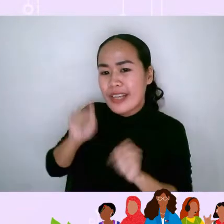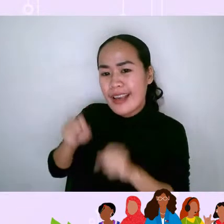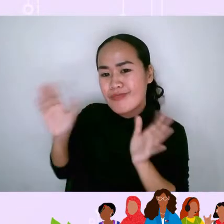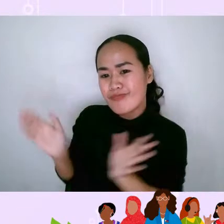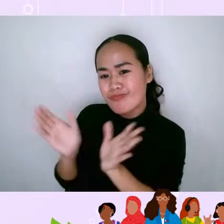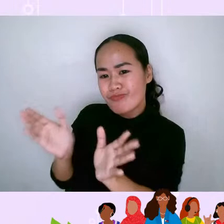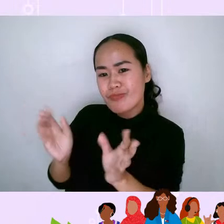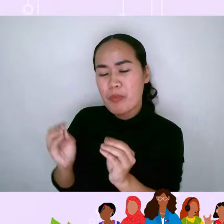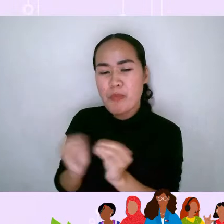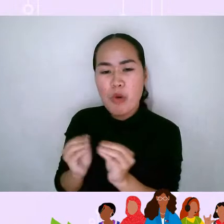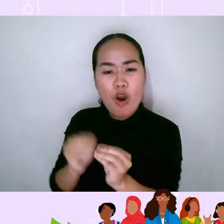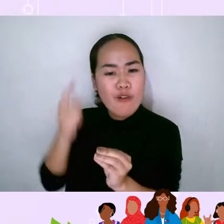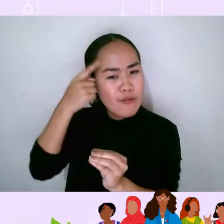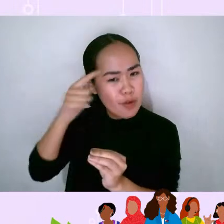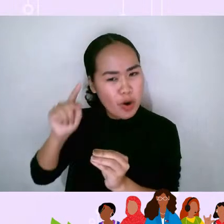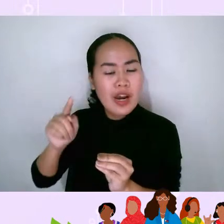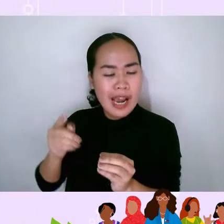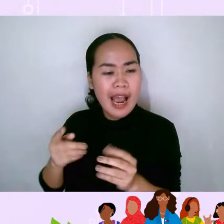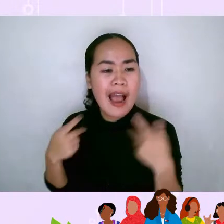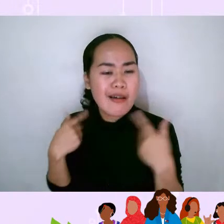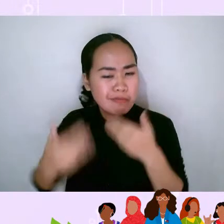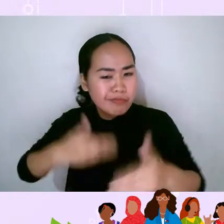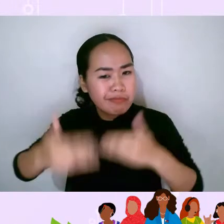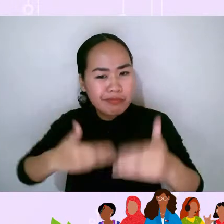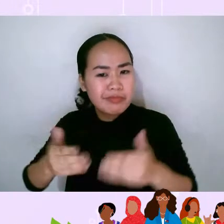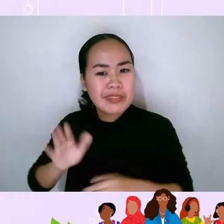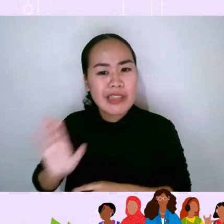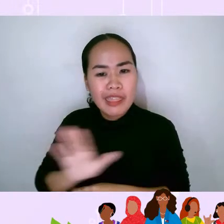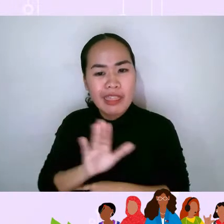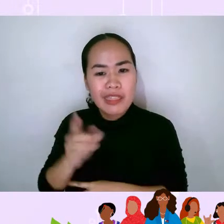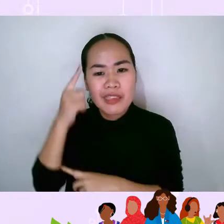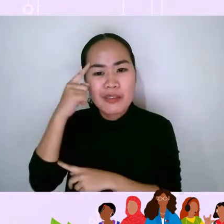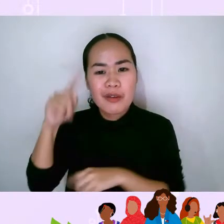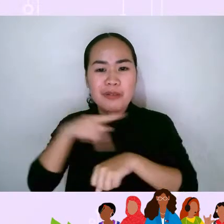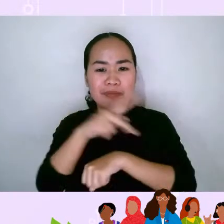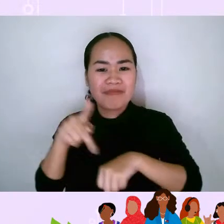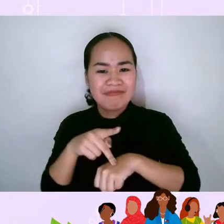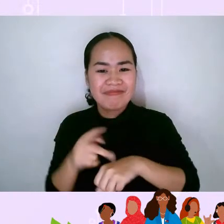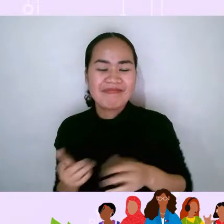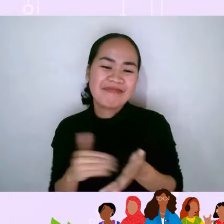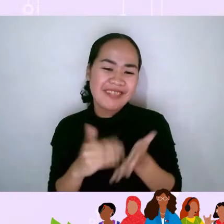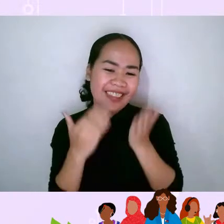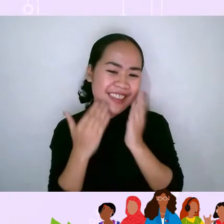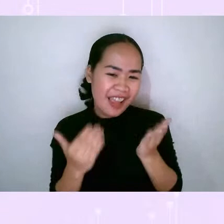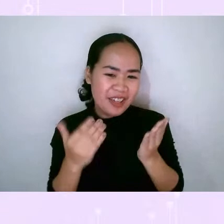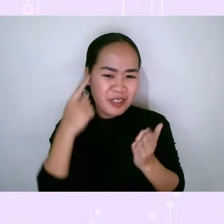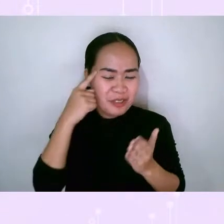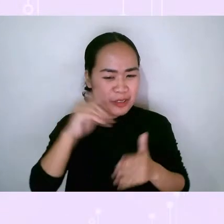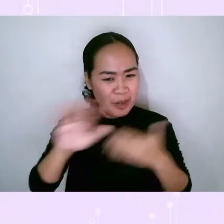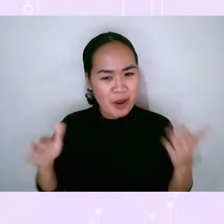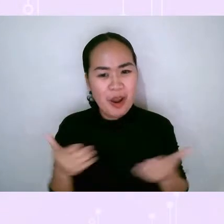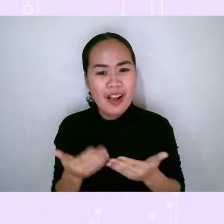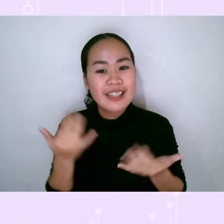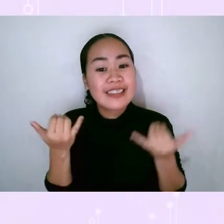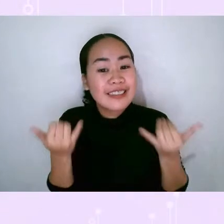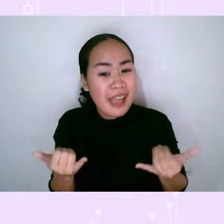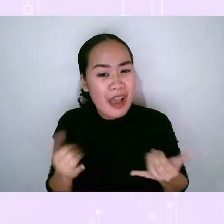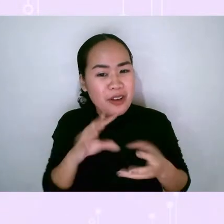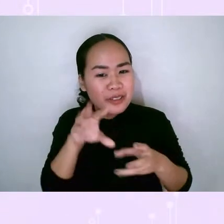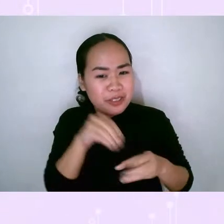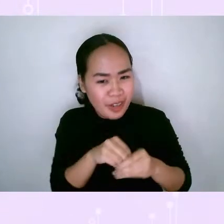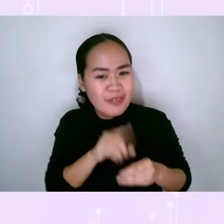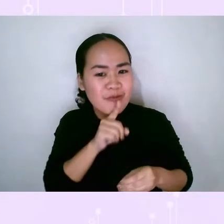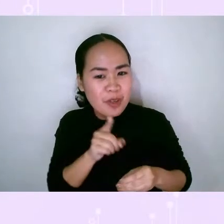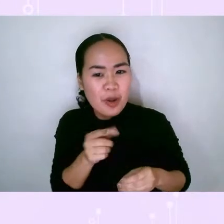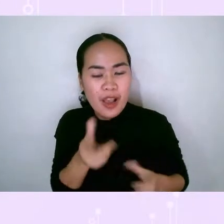economy to drive innovation and progress for the nation. Again, maraming salamat po sa inyong lahat for joining us this afternoon,